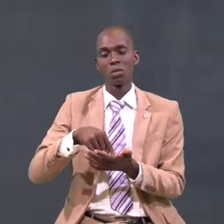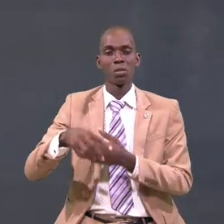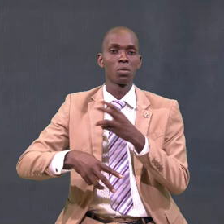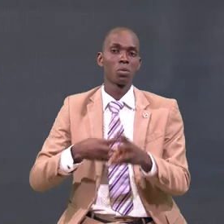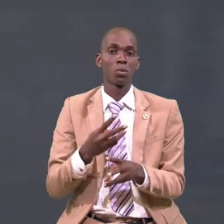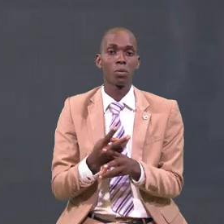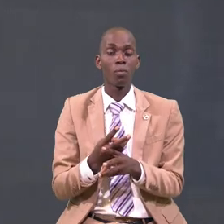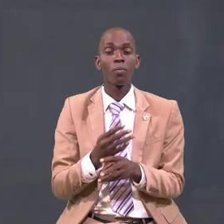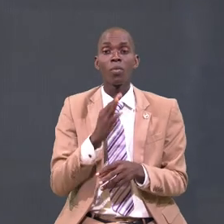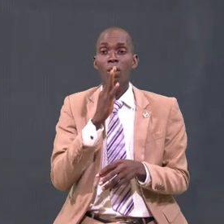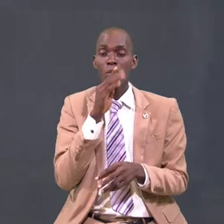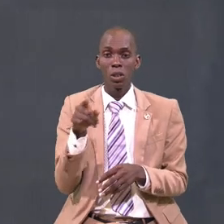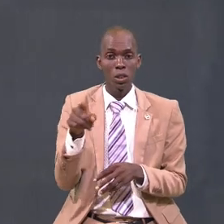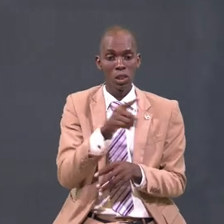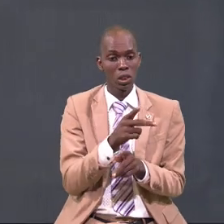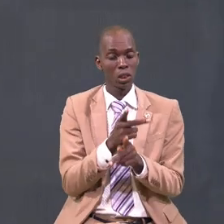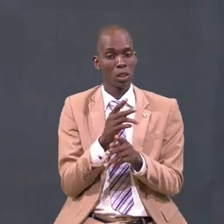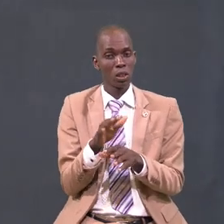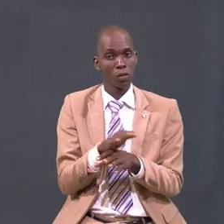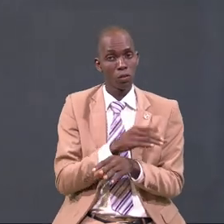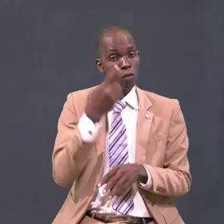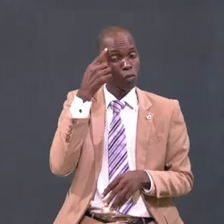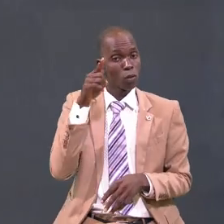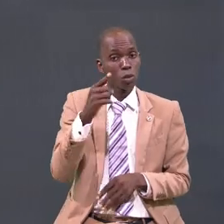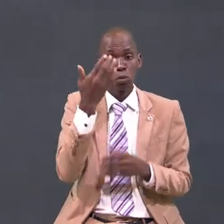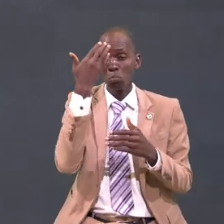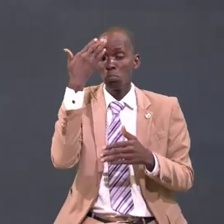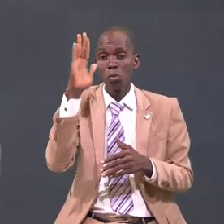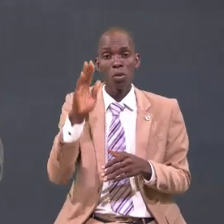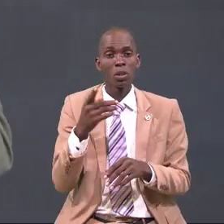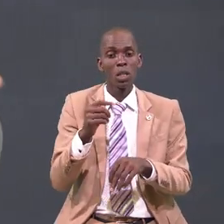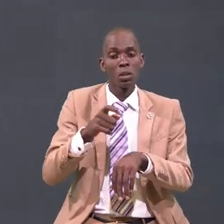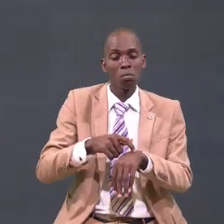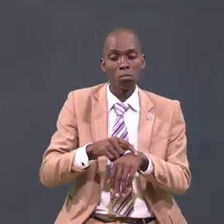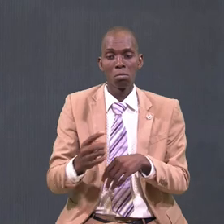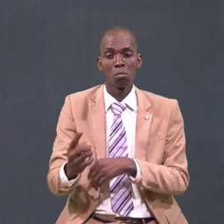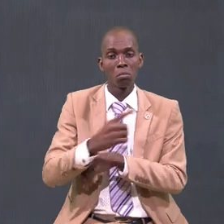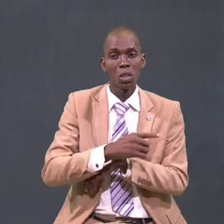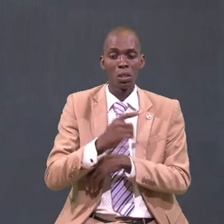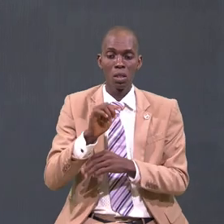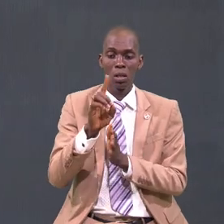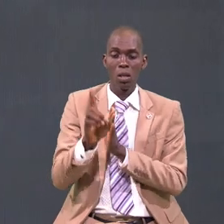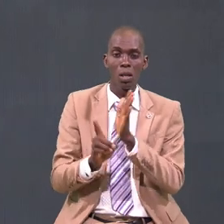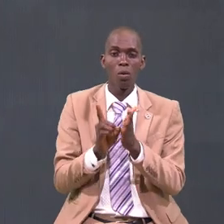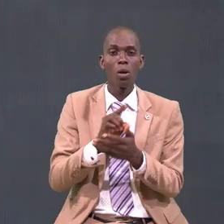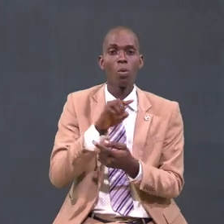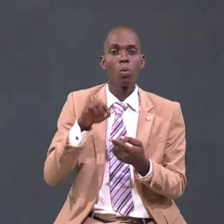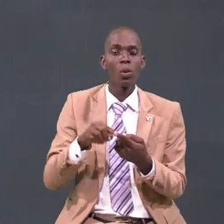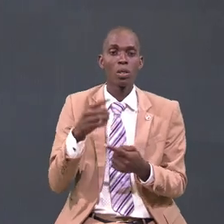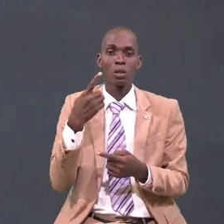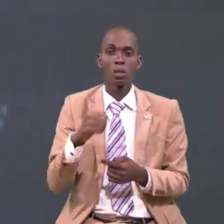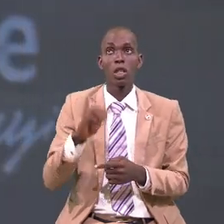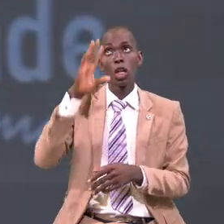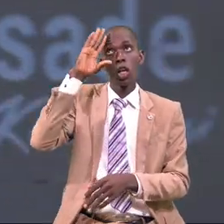Watch ye therefore, for ye know neither the day nor the hour wherein the Son of